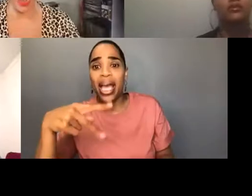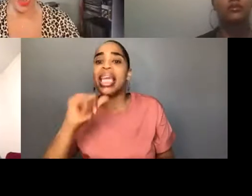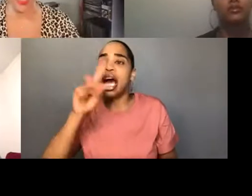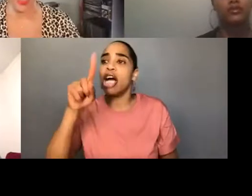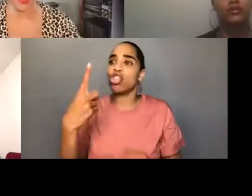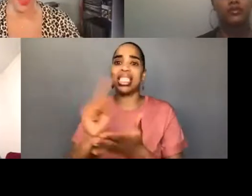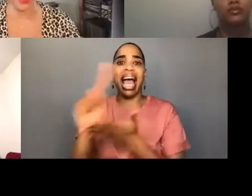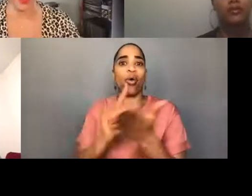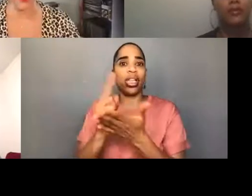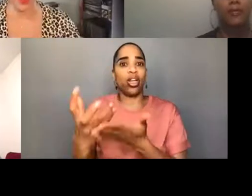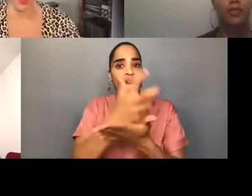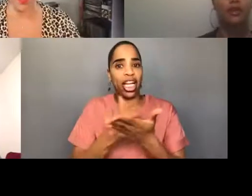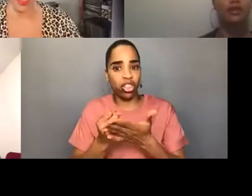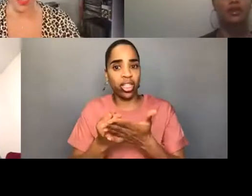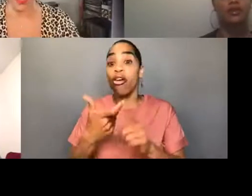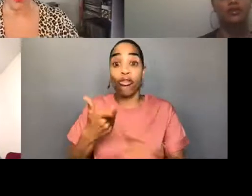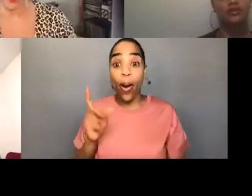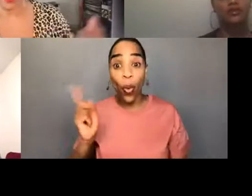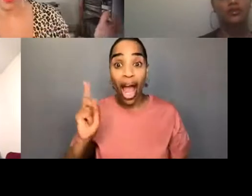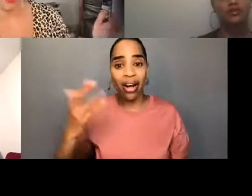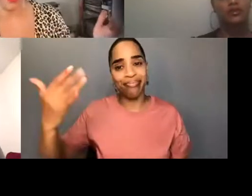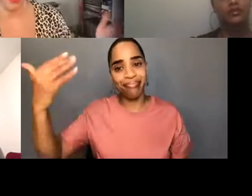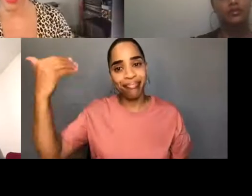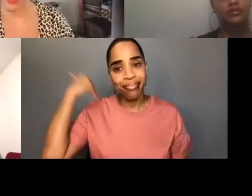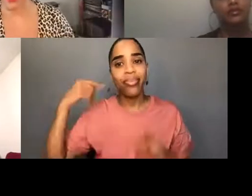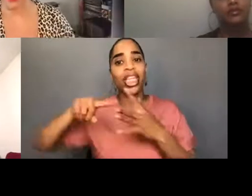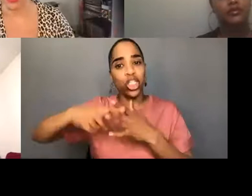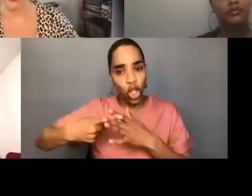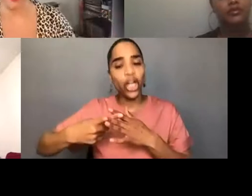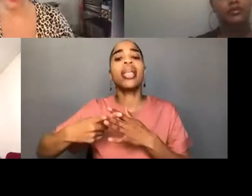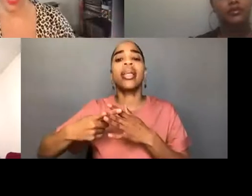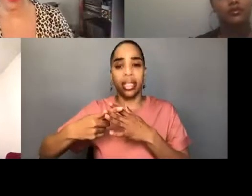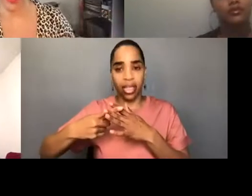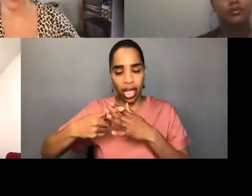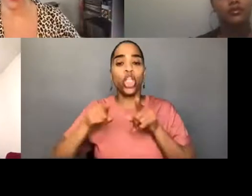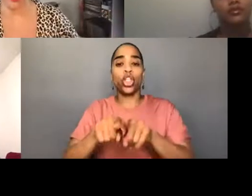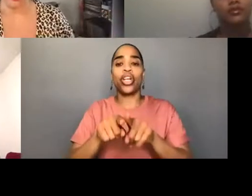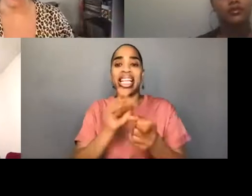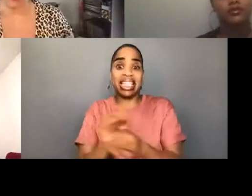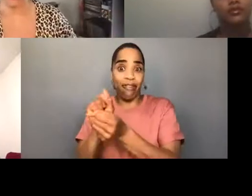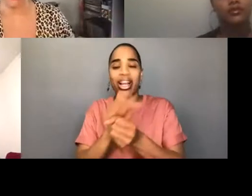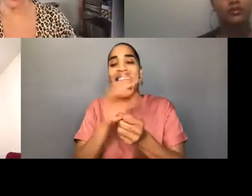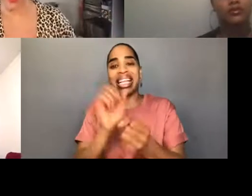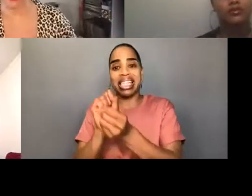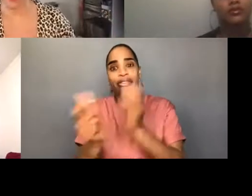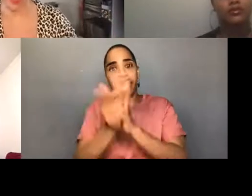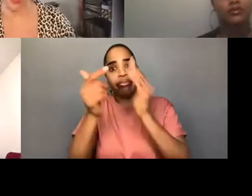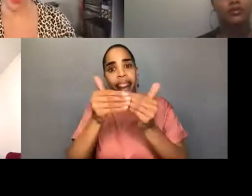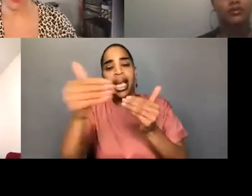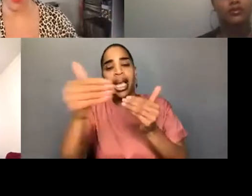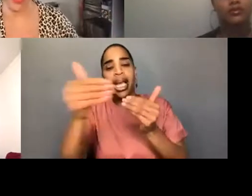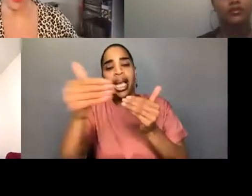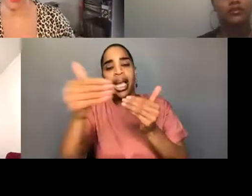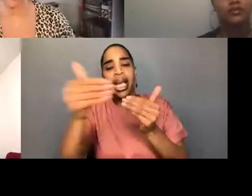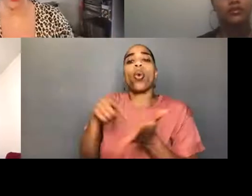hourly salary. And that comes from the desire during slavery and after slavery for employers not to pay